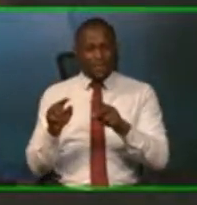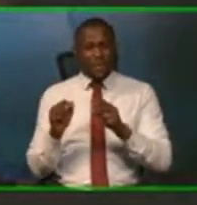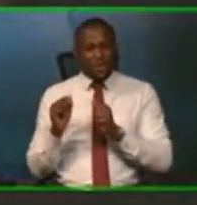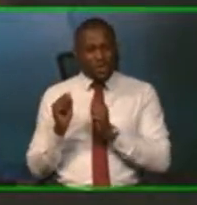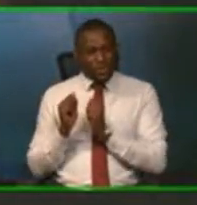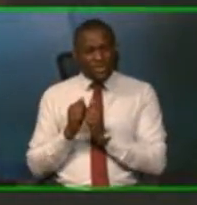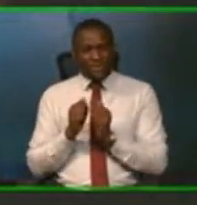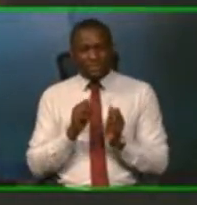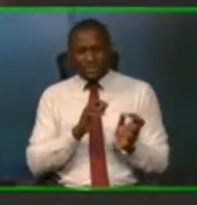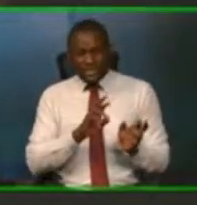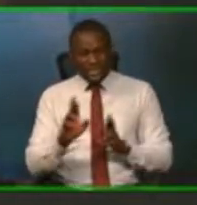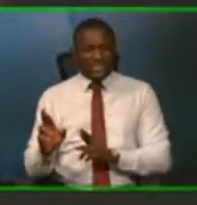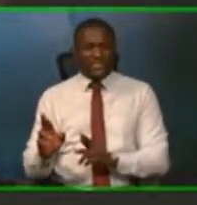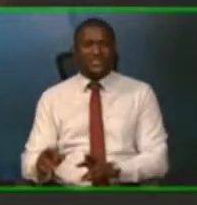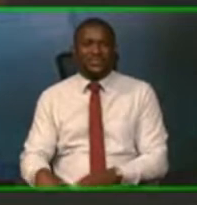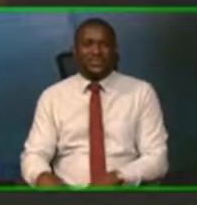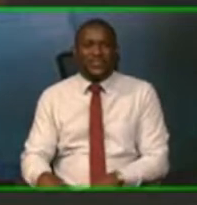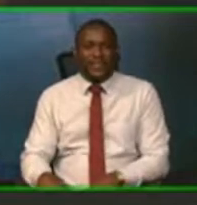Hallelujah.